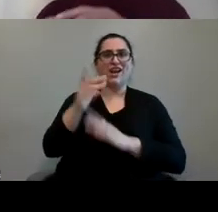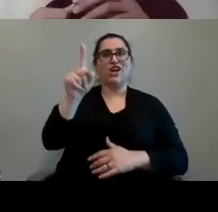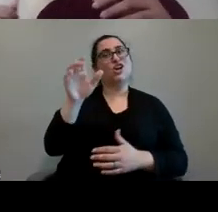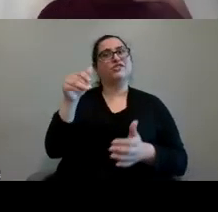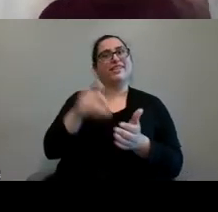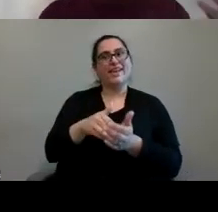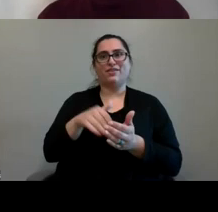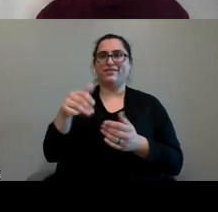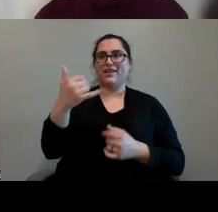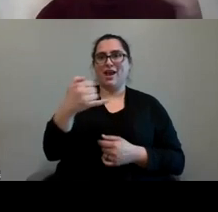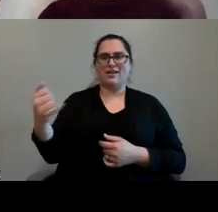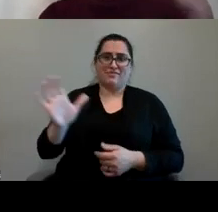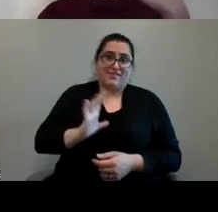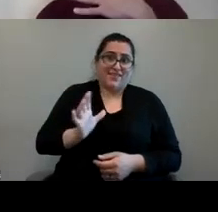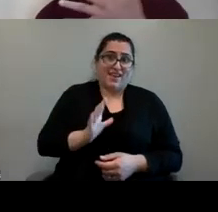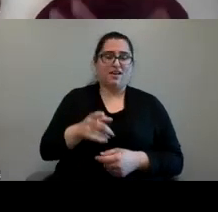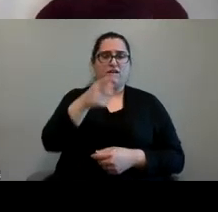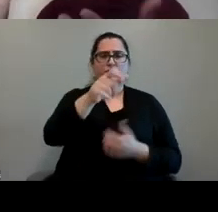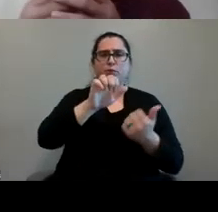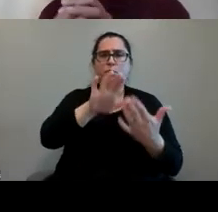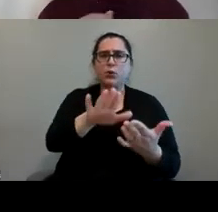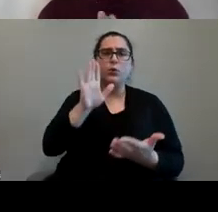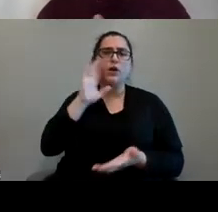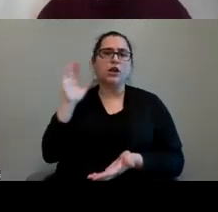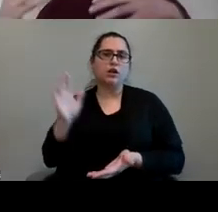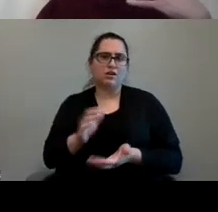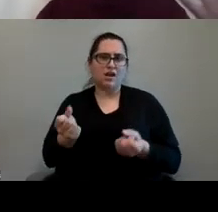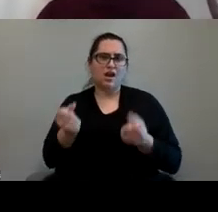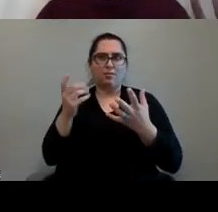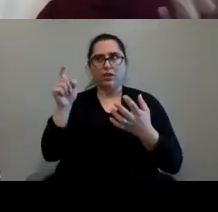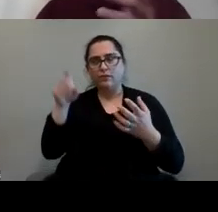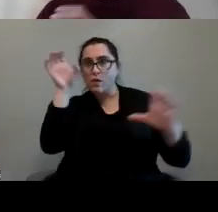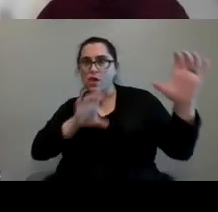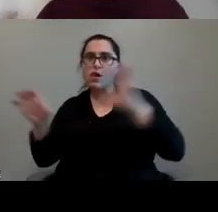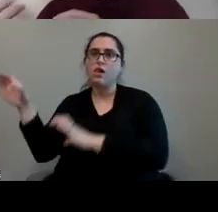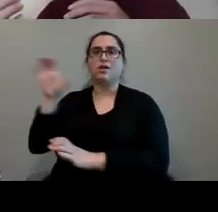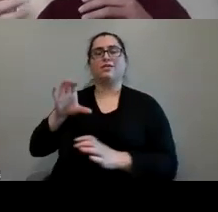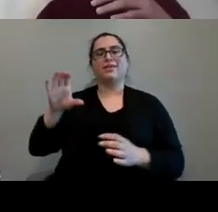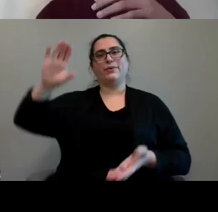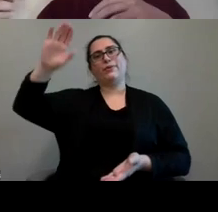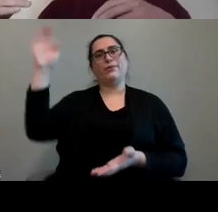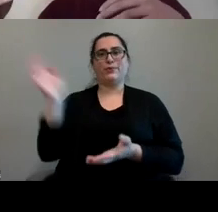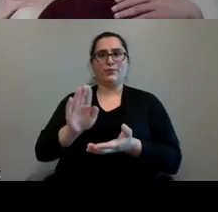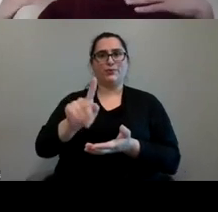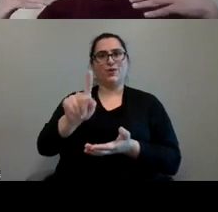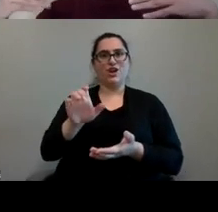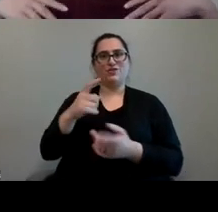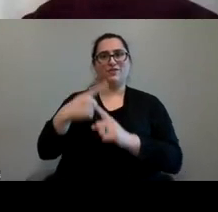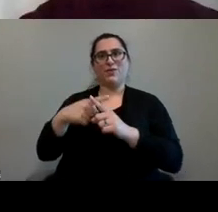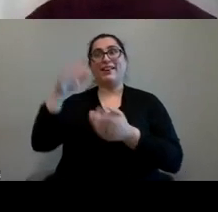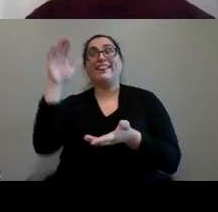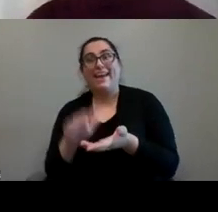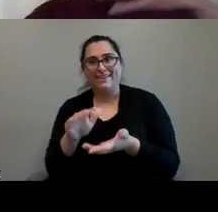something, and an approach like this decreases your search space by 100-fold or something, then you can potentially